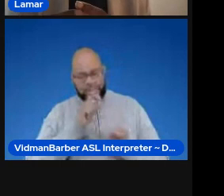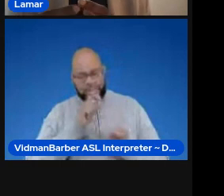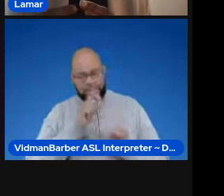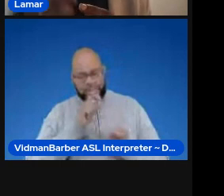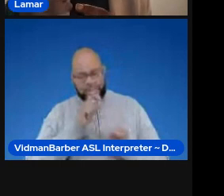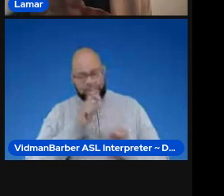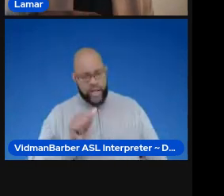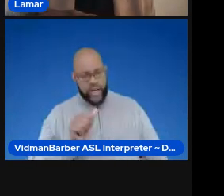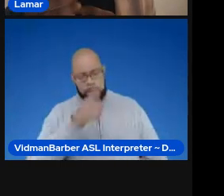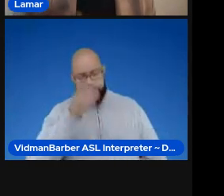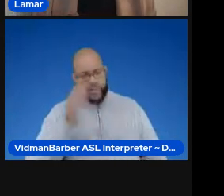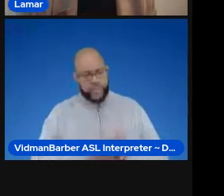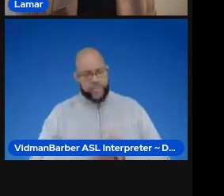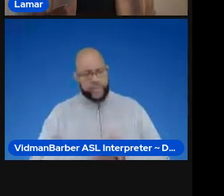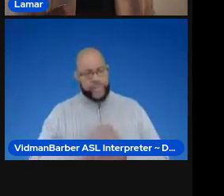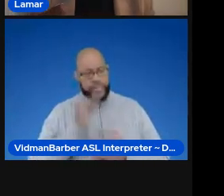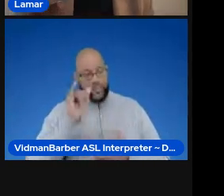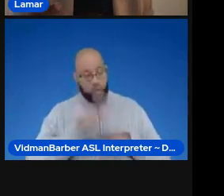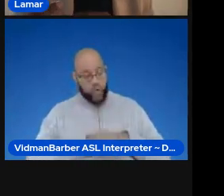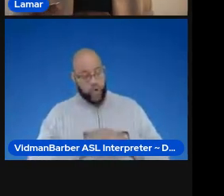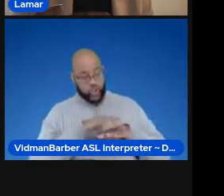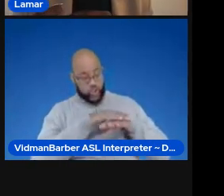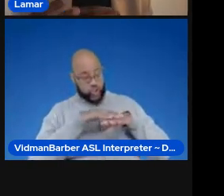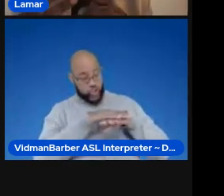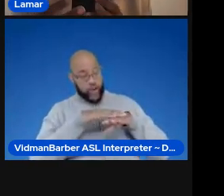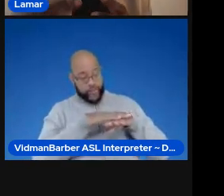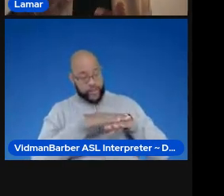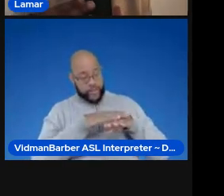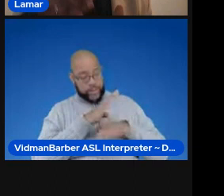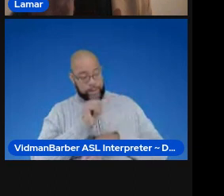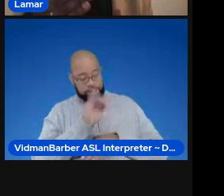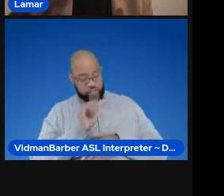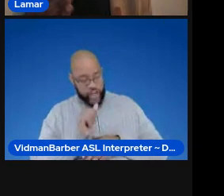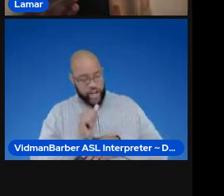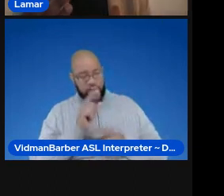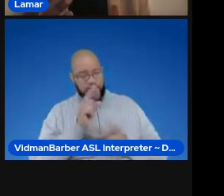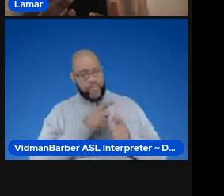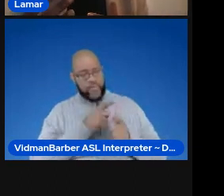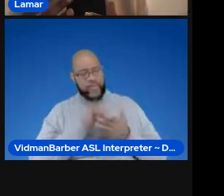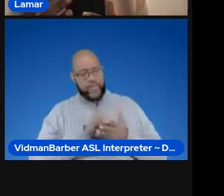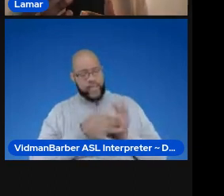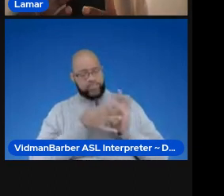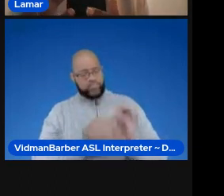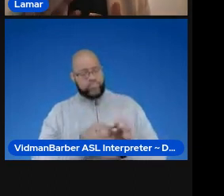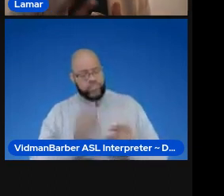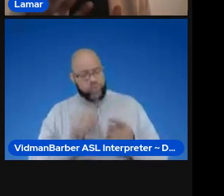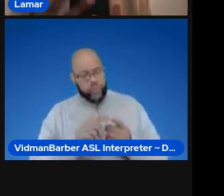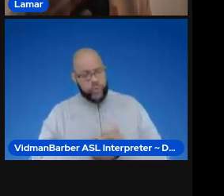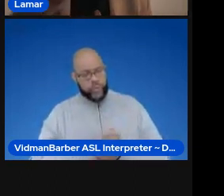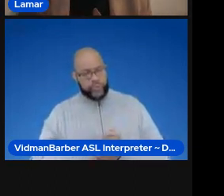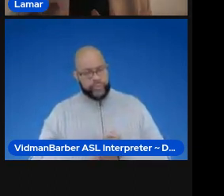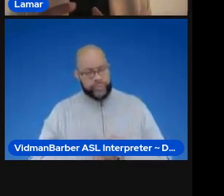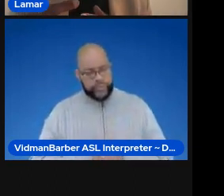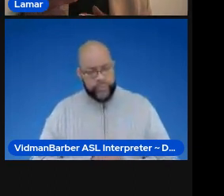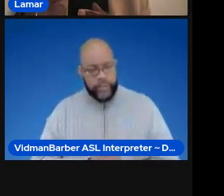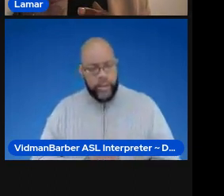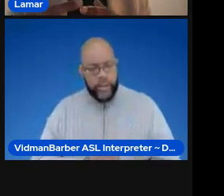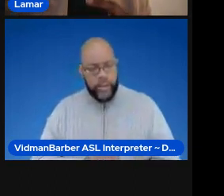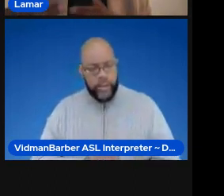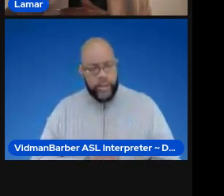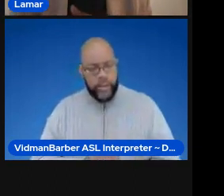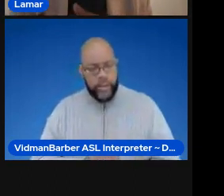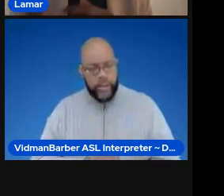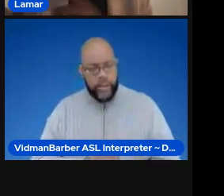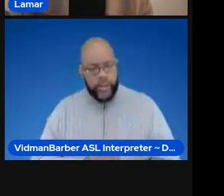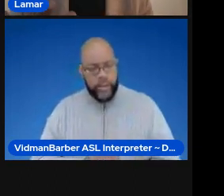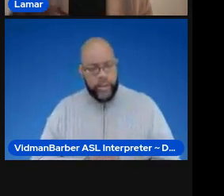because if it is on the surface of the bacteria, then that would lend itself into an even better story for